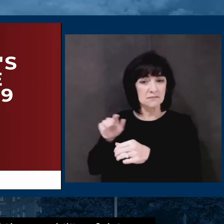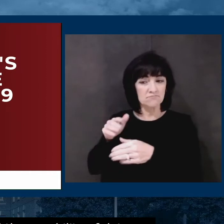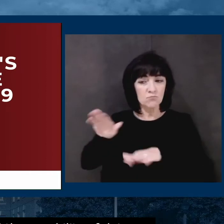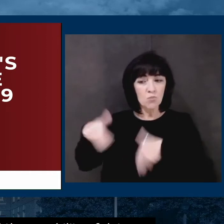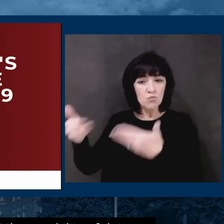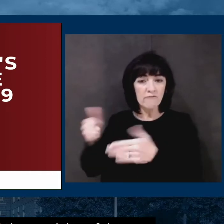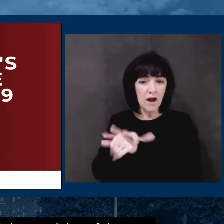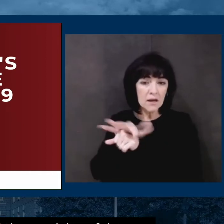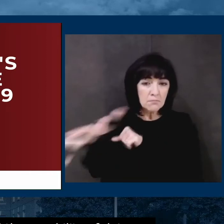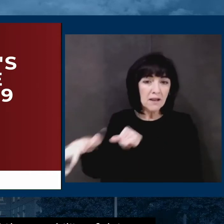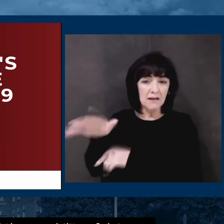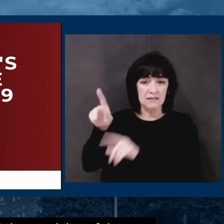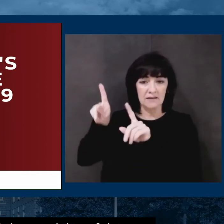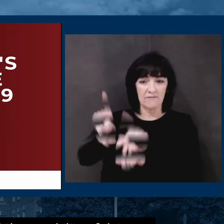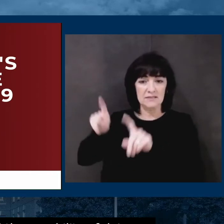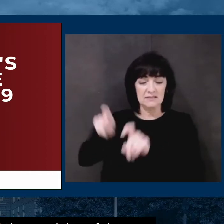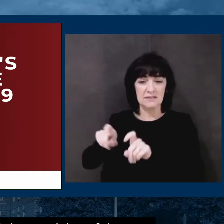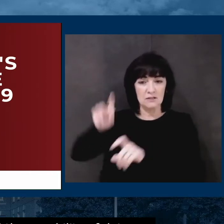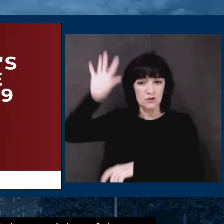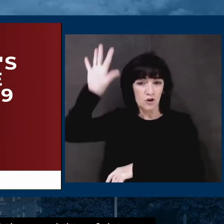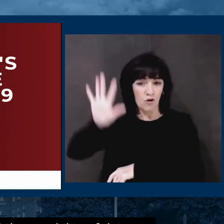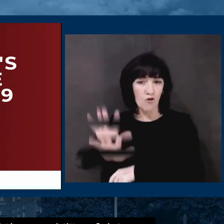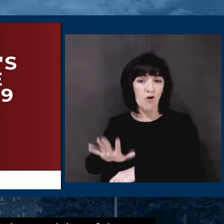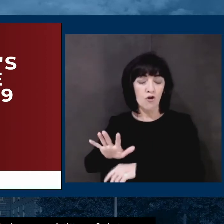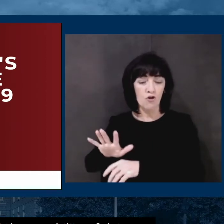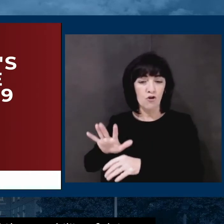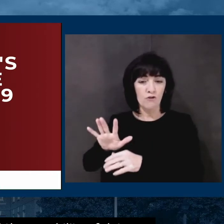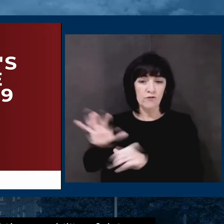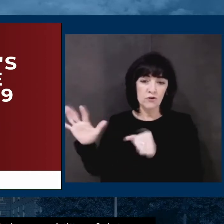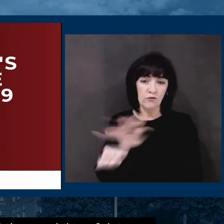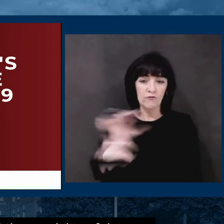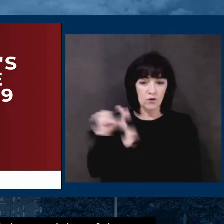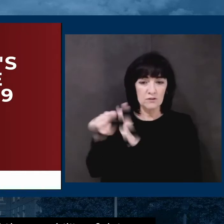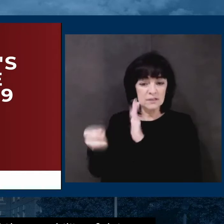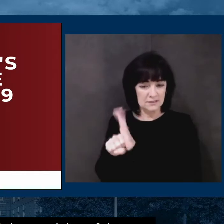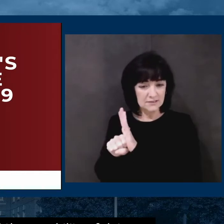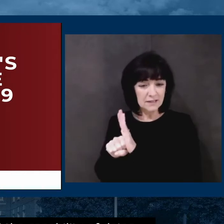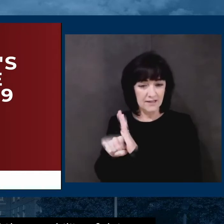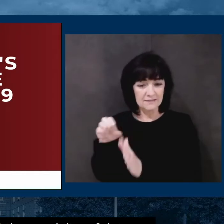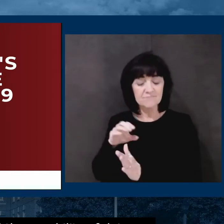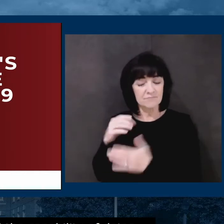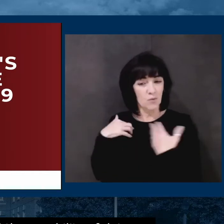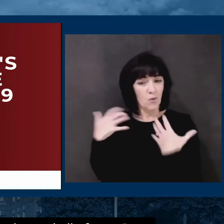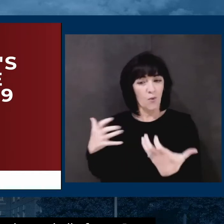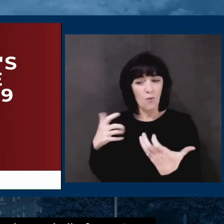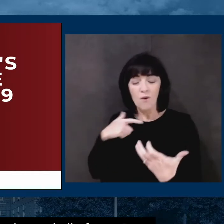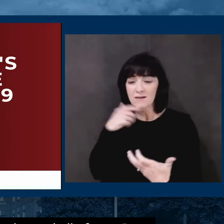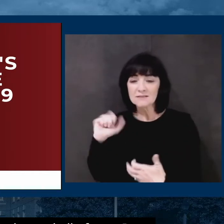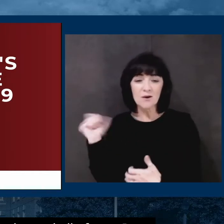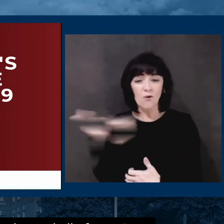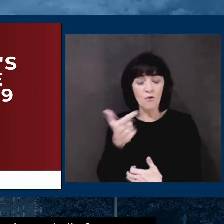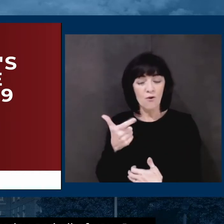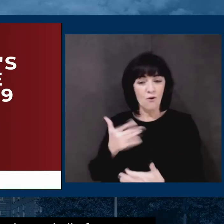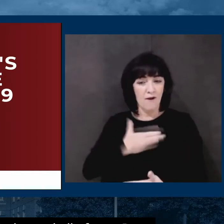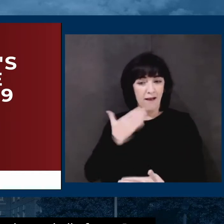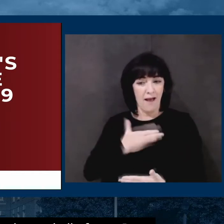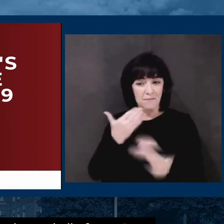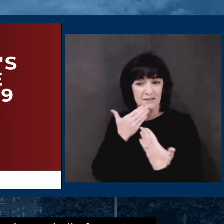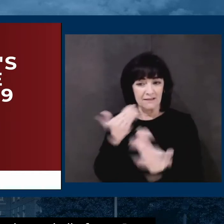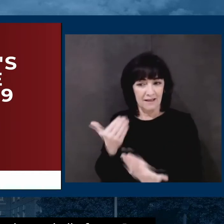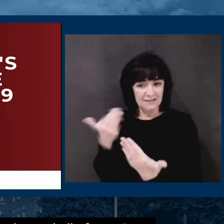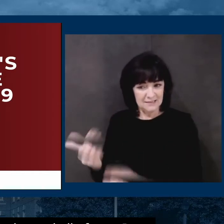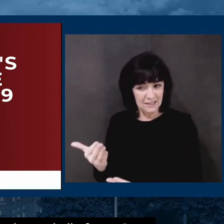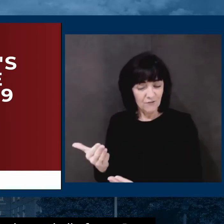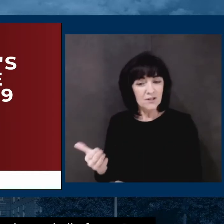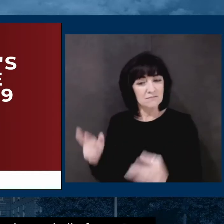today, and all of you. I want to start by wishing you all a happy Thanksgiving. Hope that you